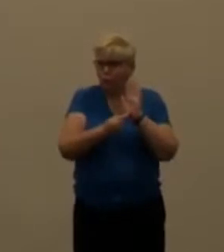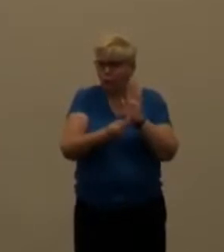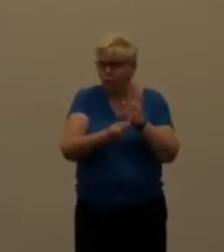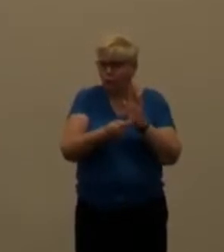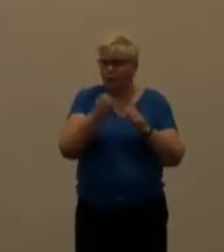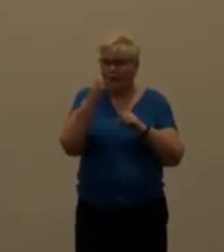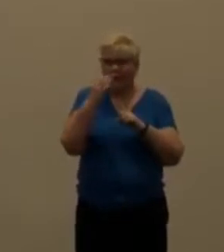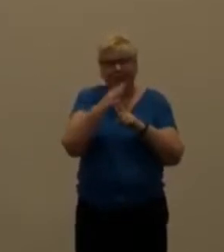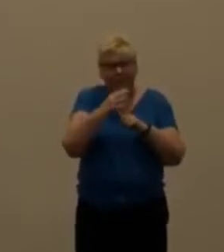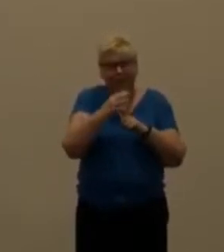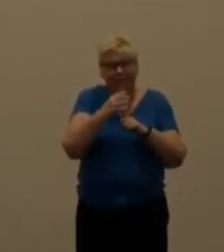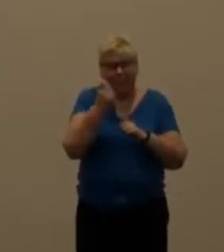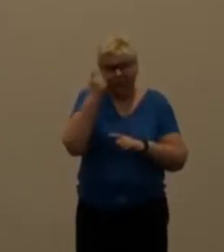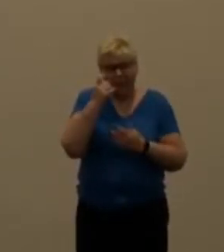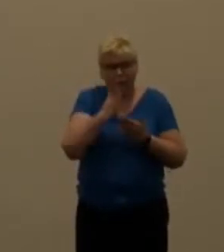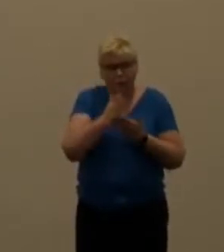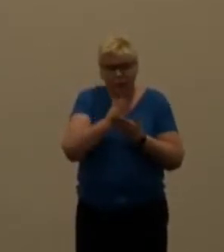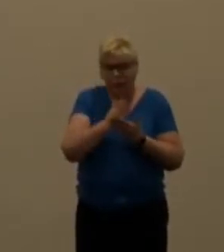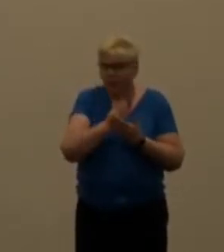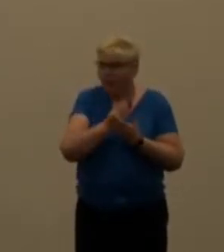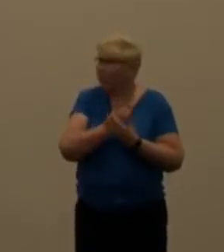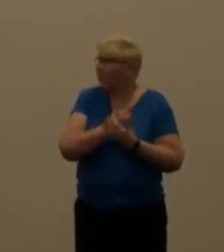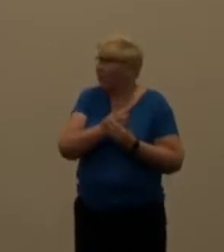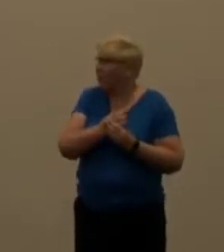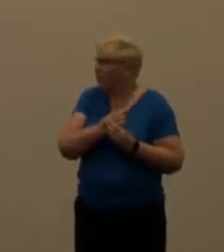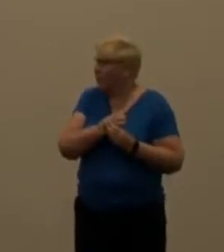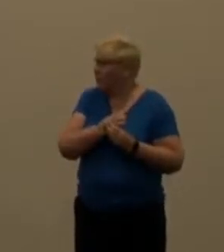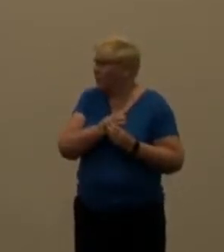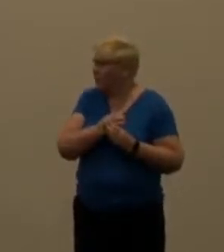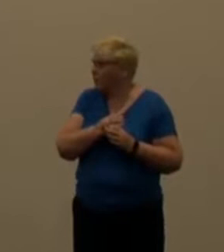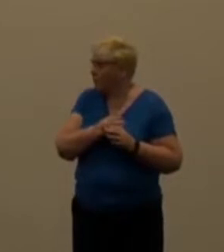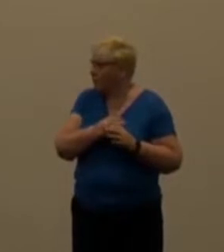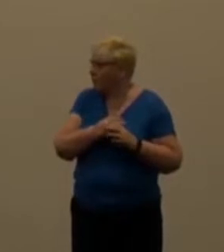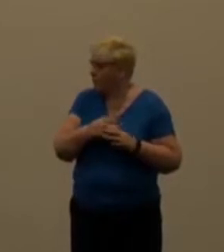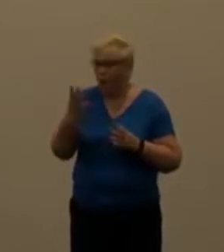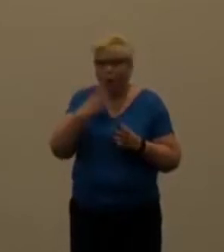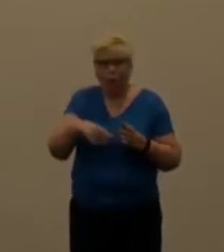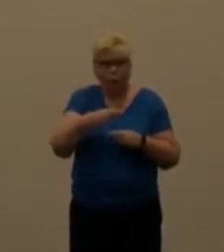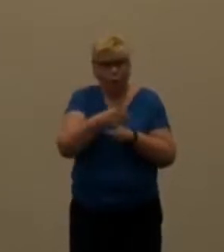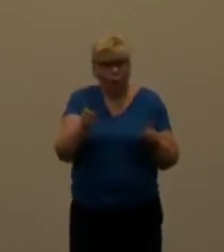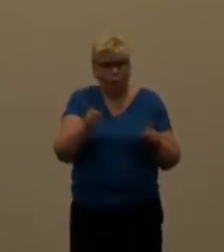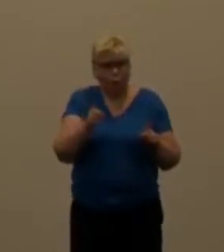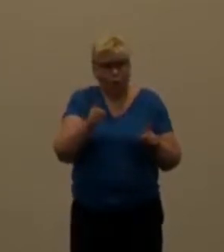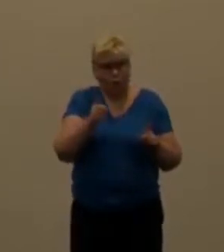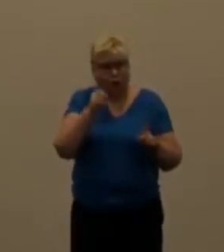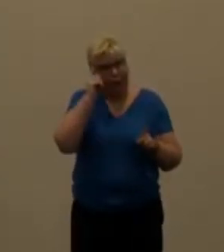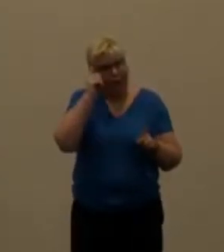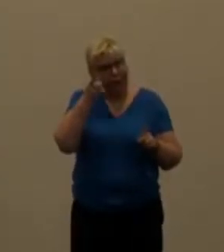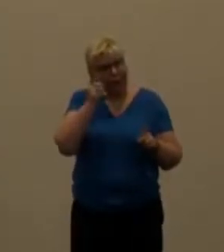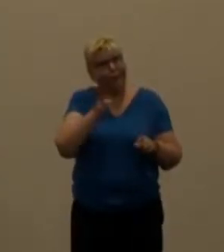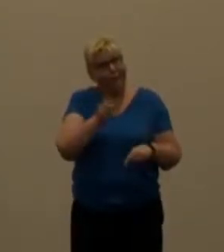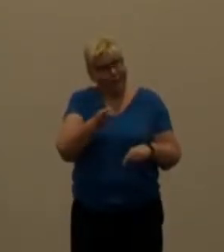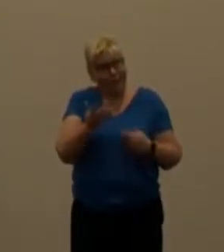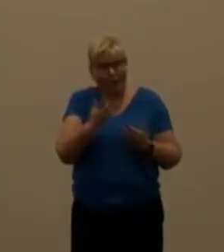the key idea that I really want you to figure it out during that session, is that